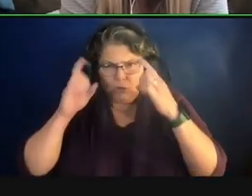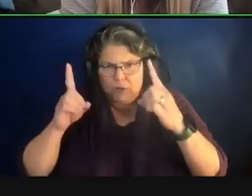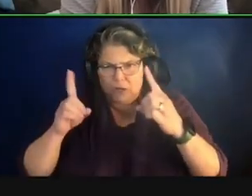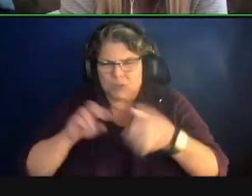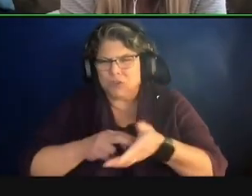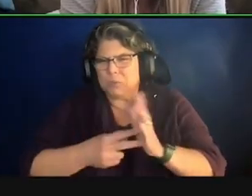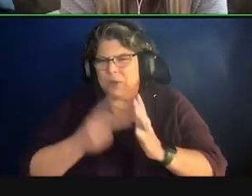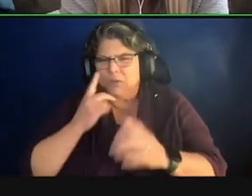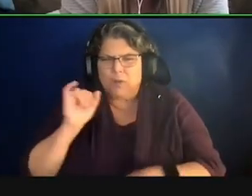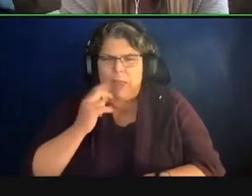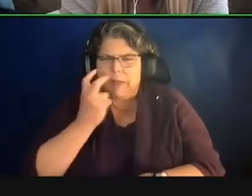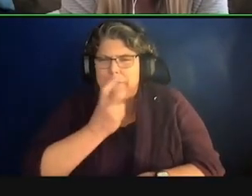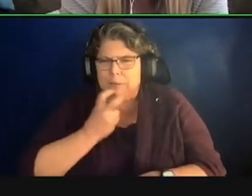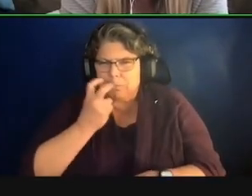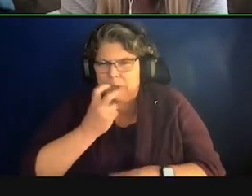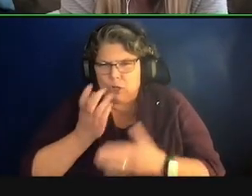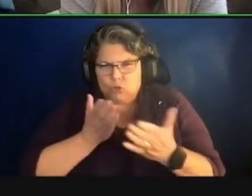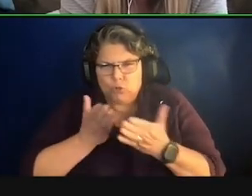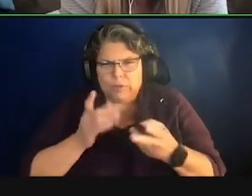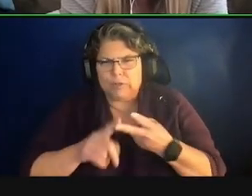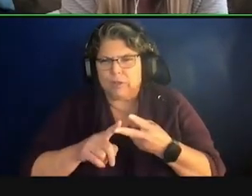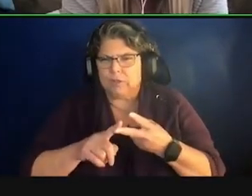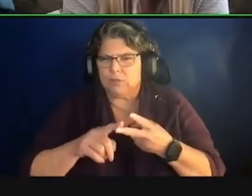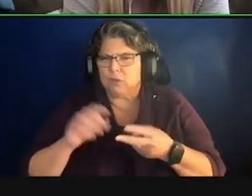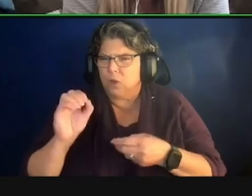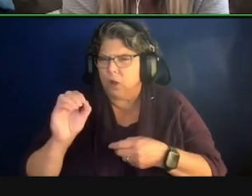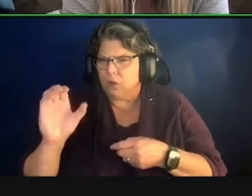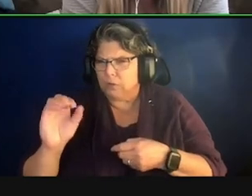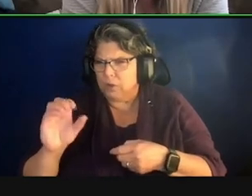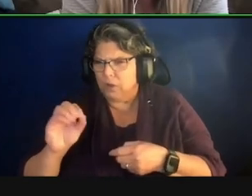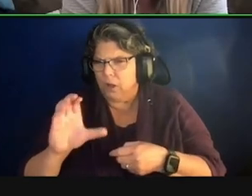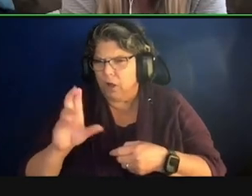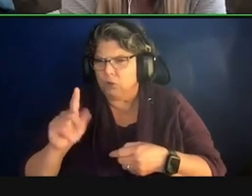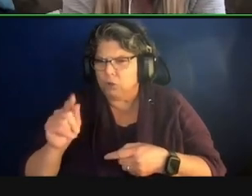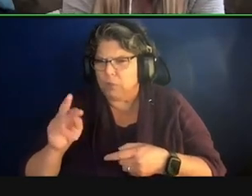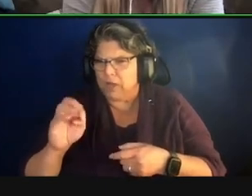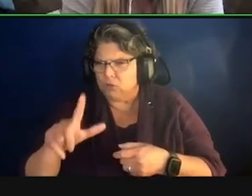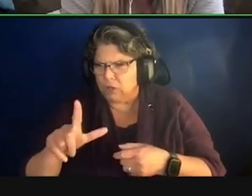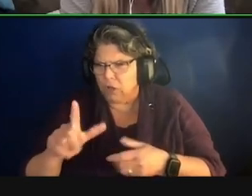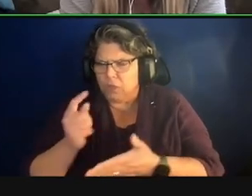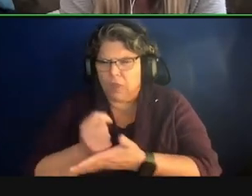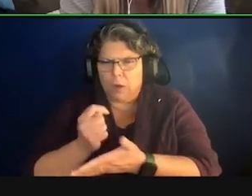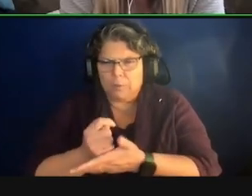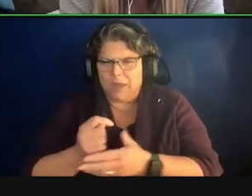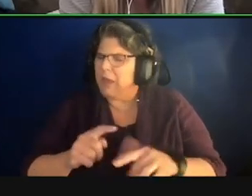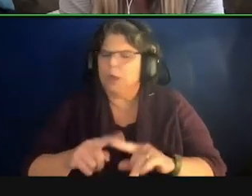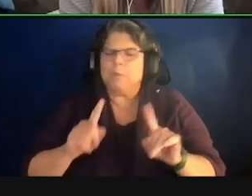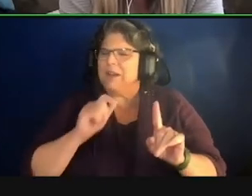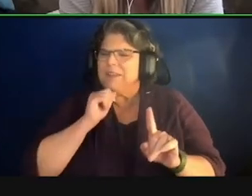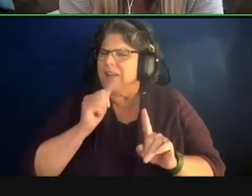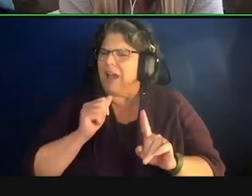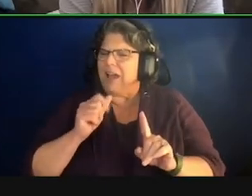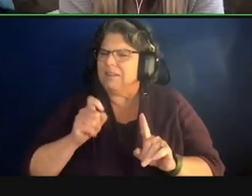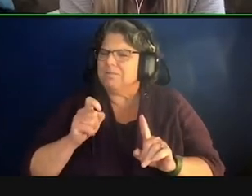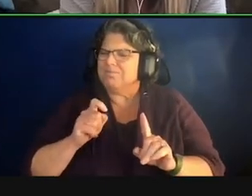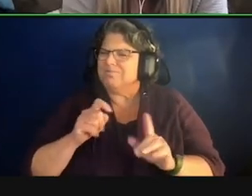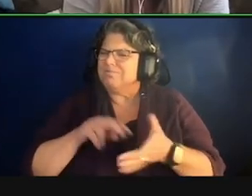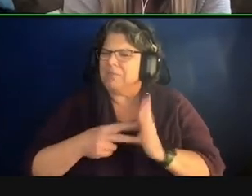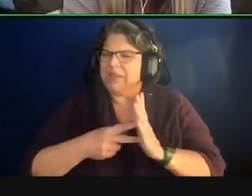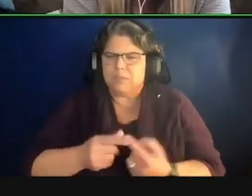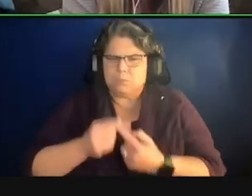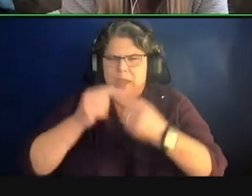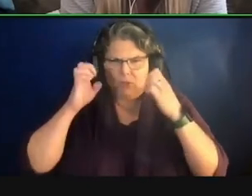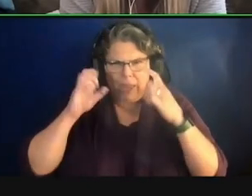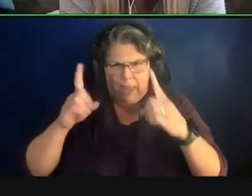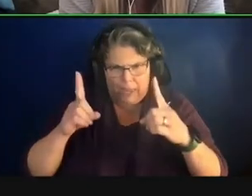speech services, occupational therapy, but are not necessarily special education teacher services.